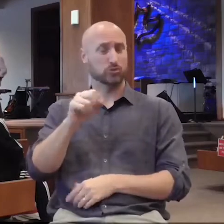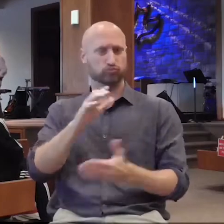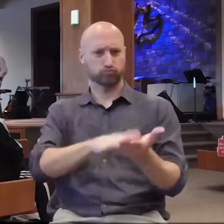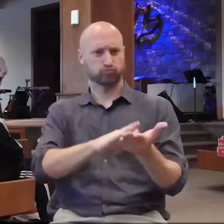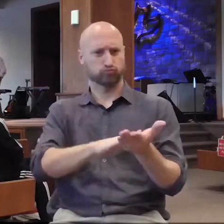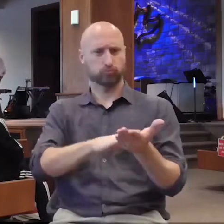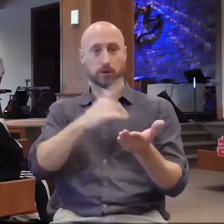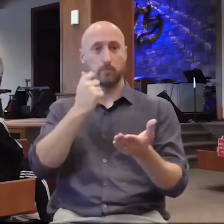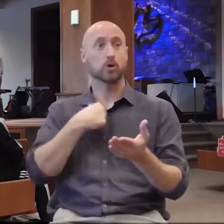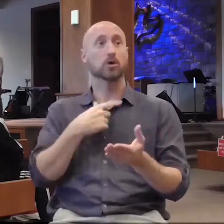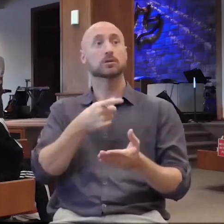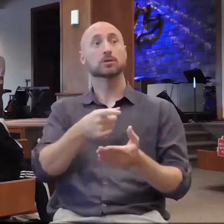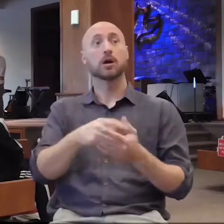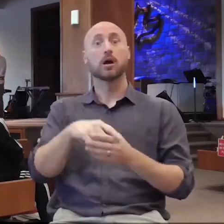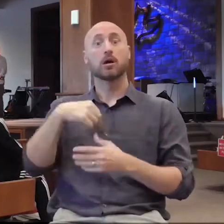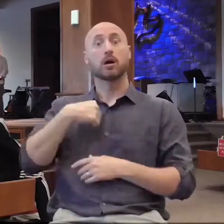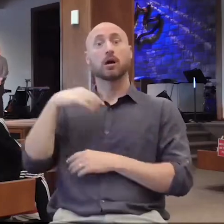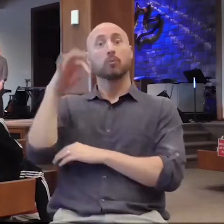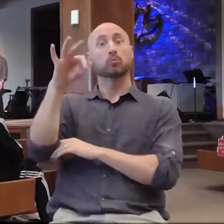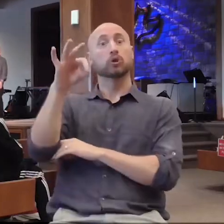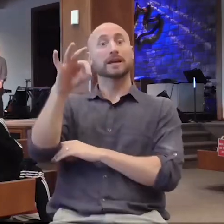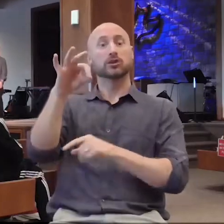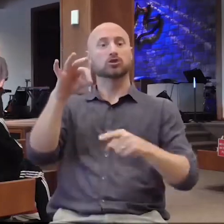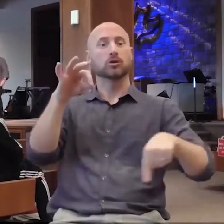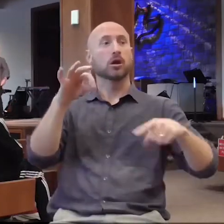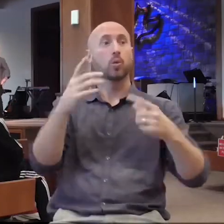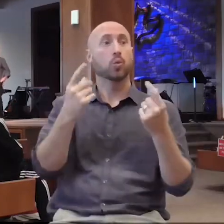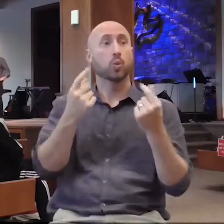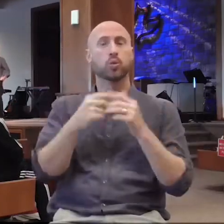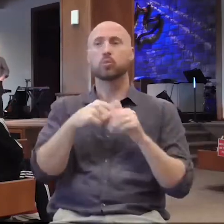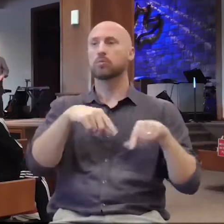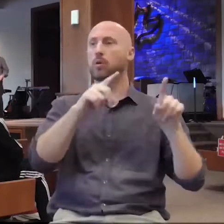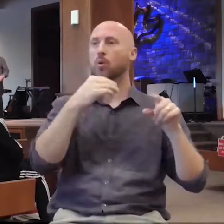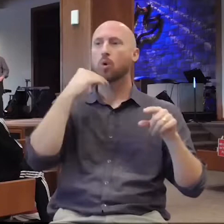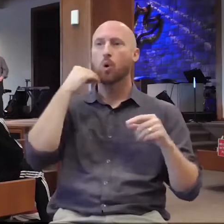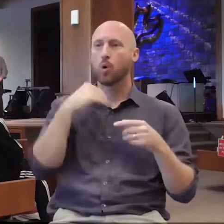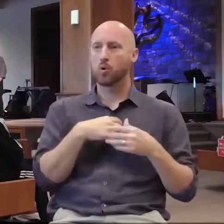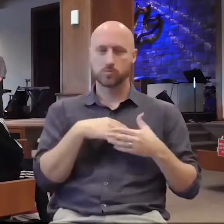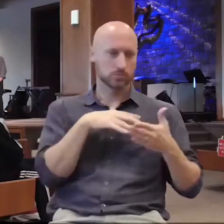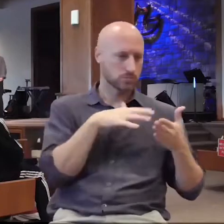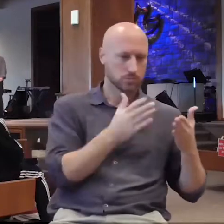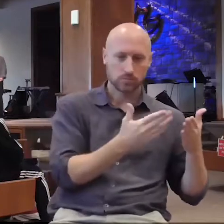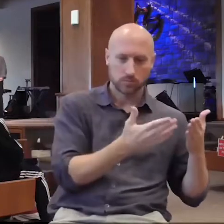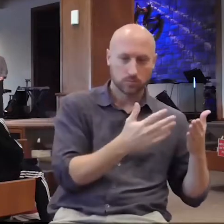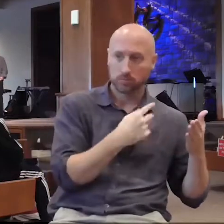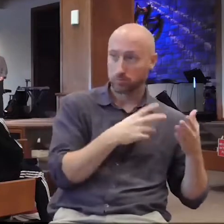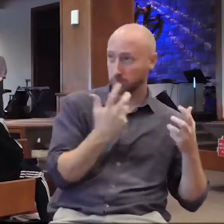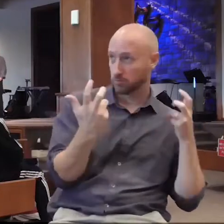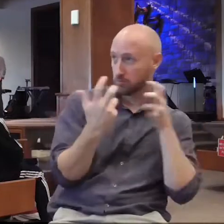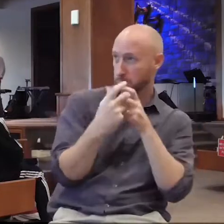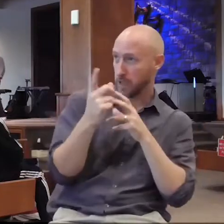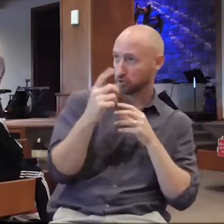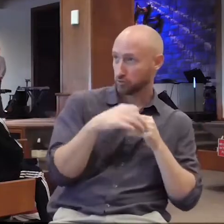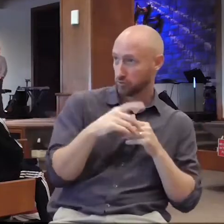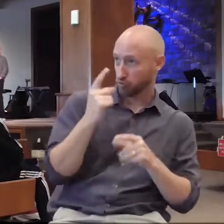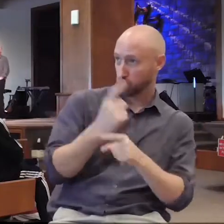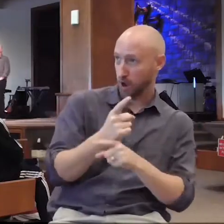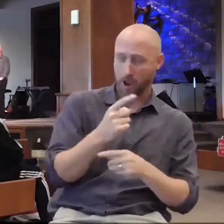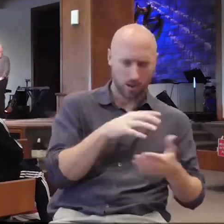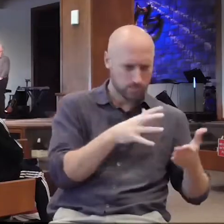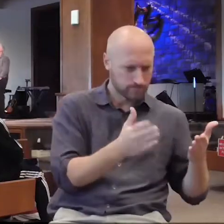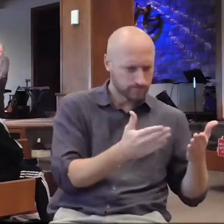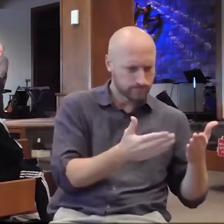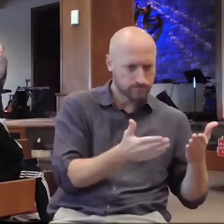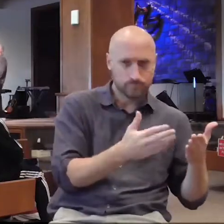the things he was saying were true. Paul said, don't believe anything I say. Go look in the Bible. So he says here of